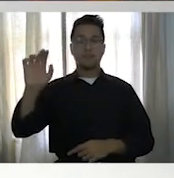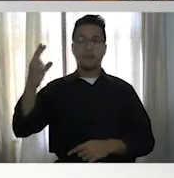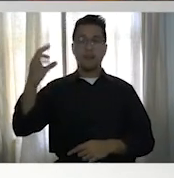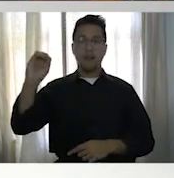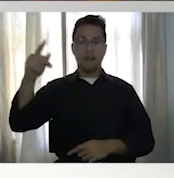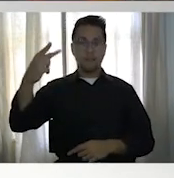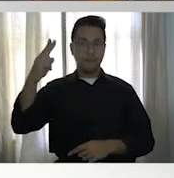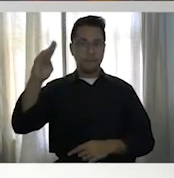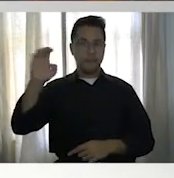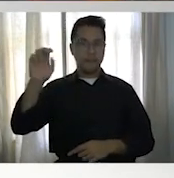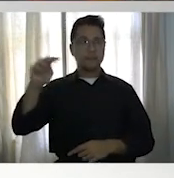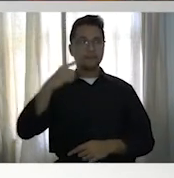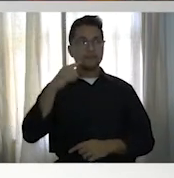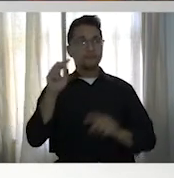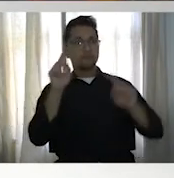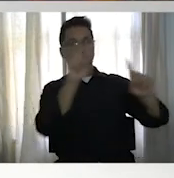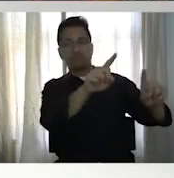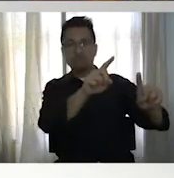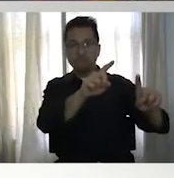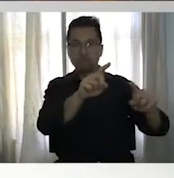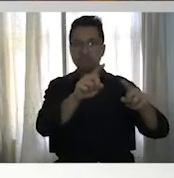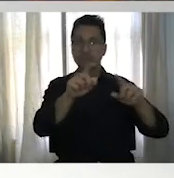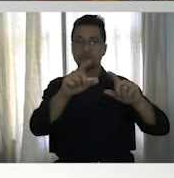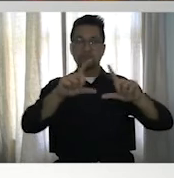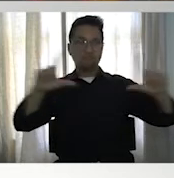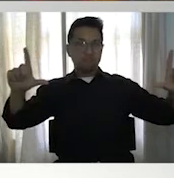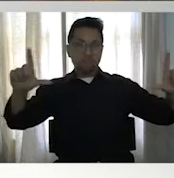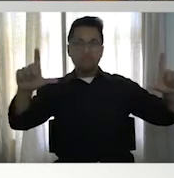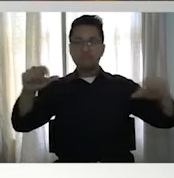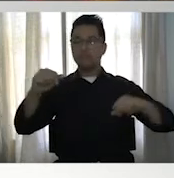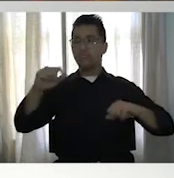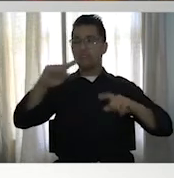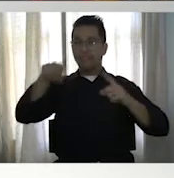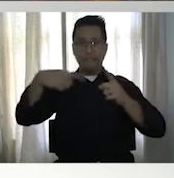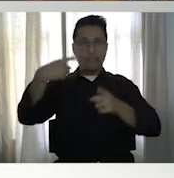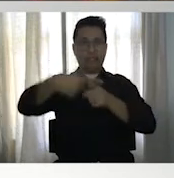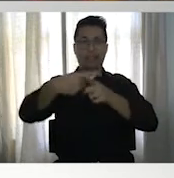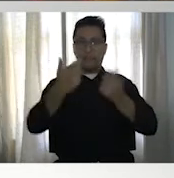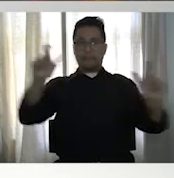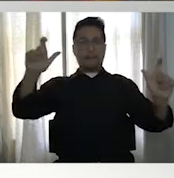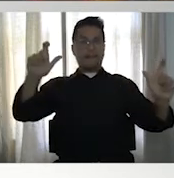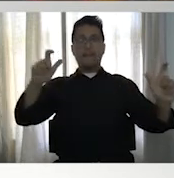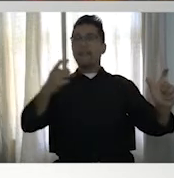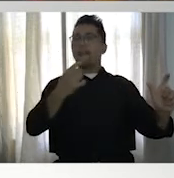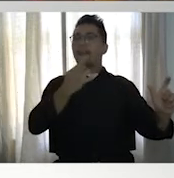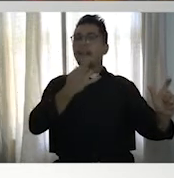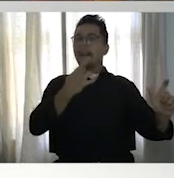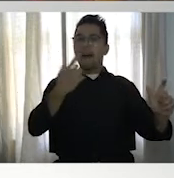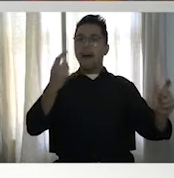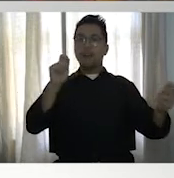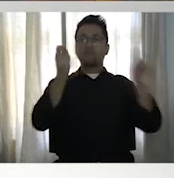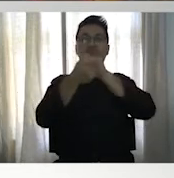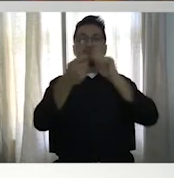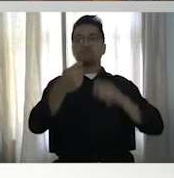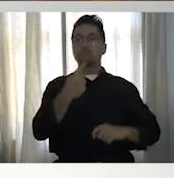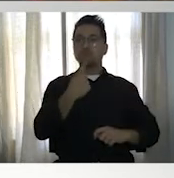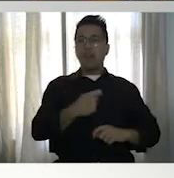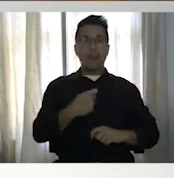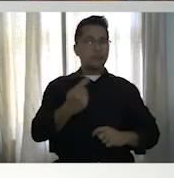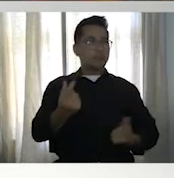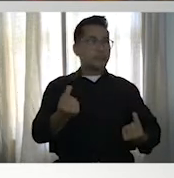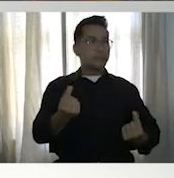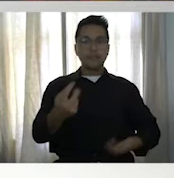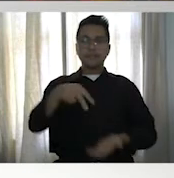literal, goes across, it's green, goes across the street. In the middle of this big intersection, the light changed to red. So what did he do?